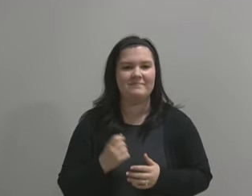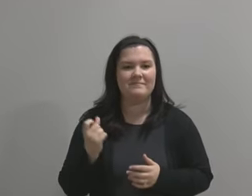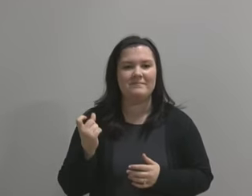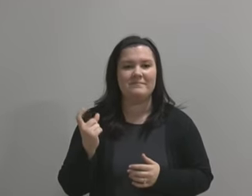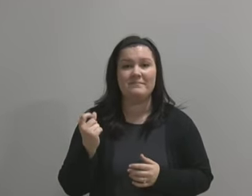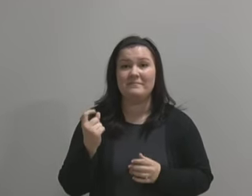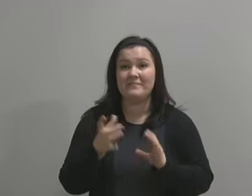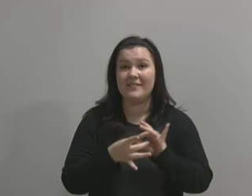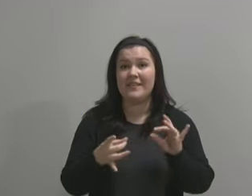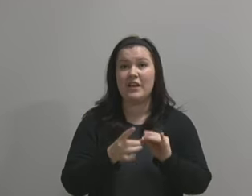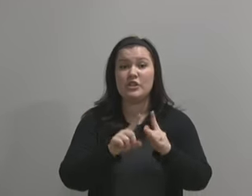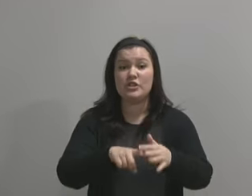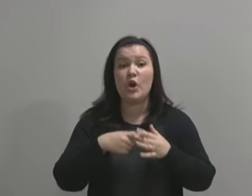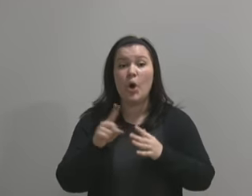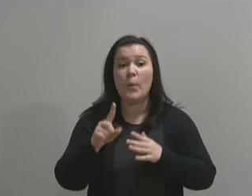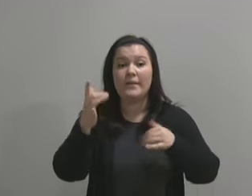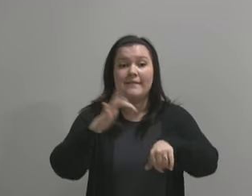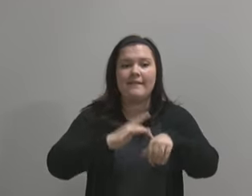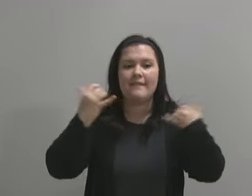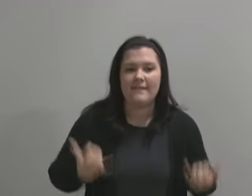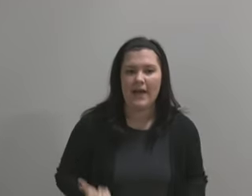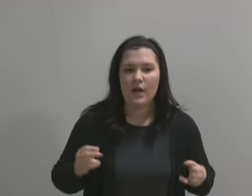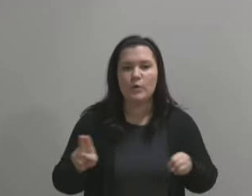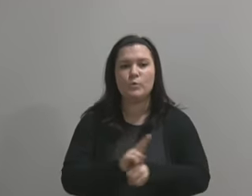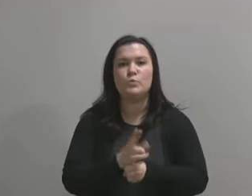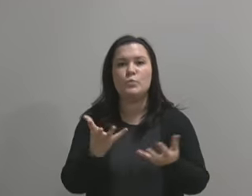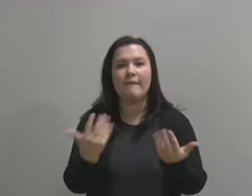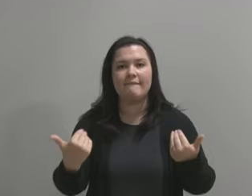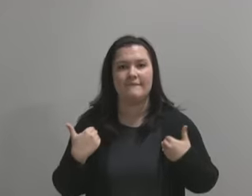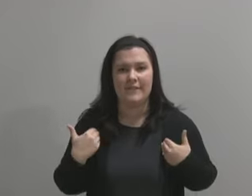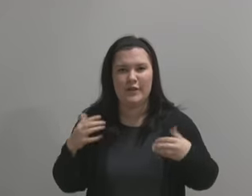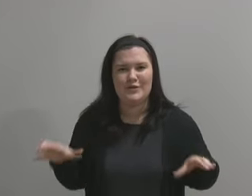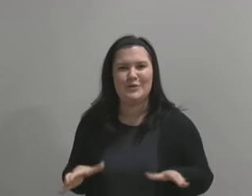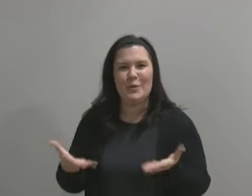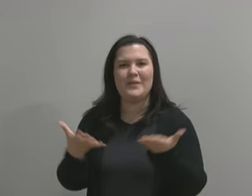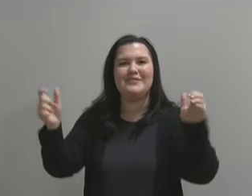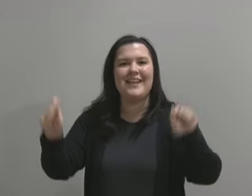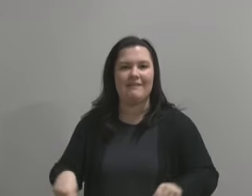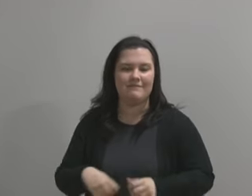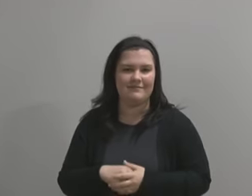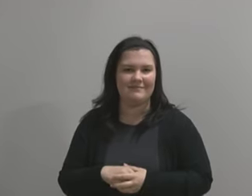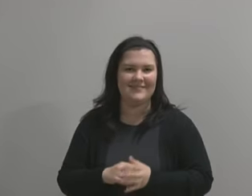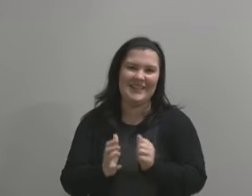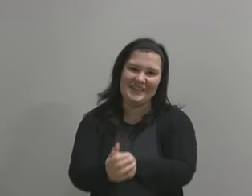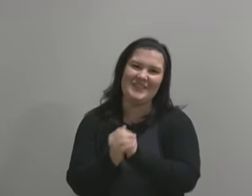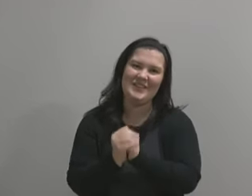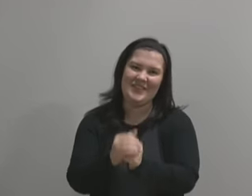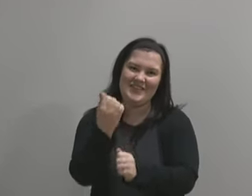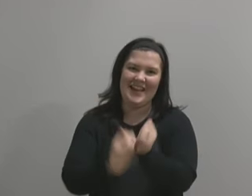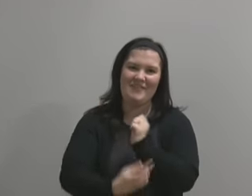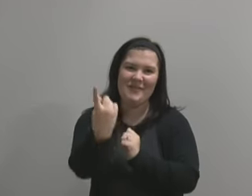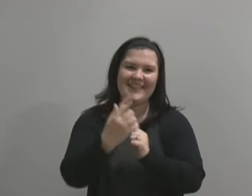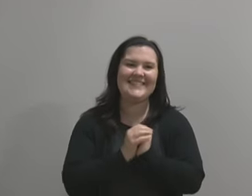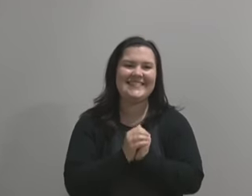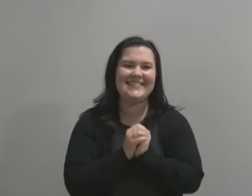said, start where you are, use what you have, do what you can. Congratulations, everyone.